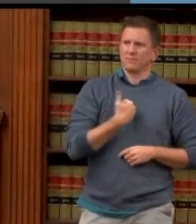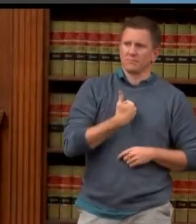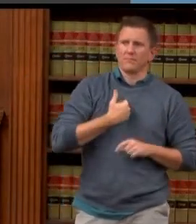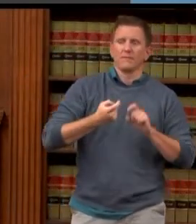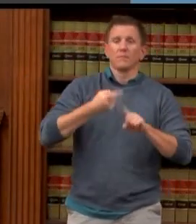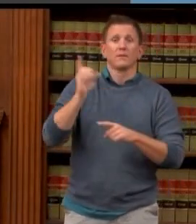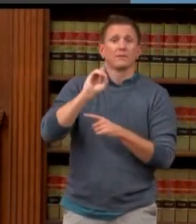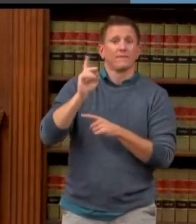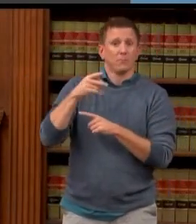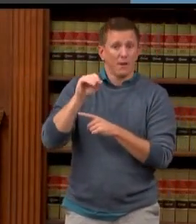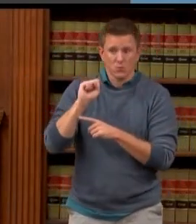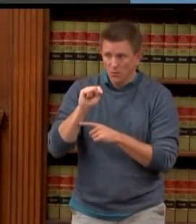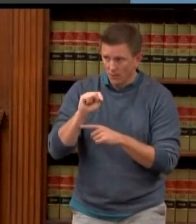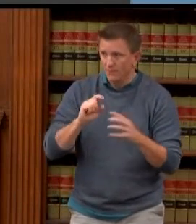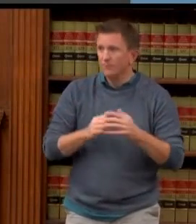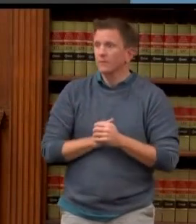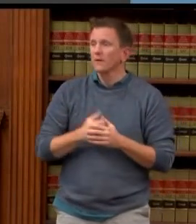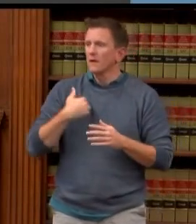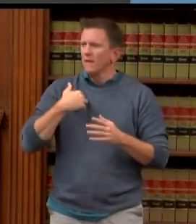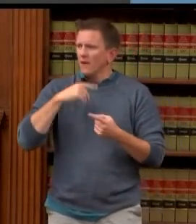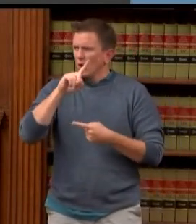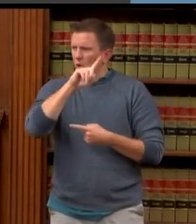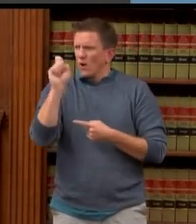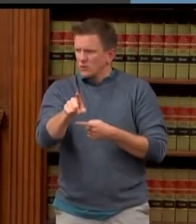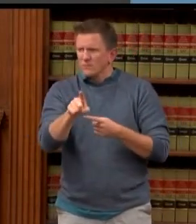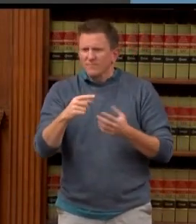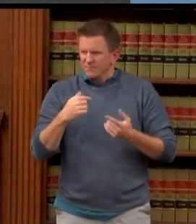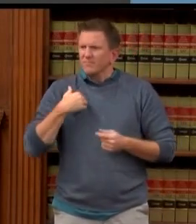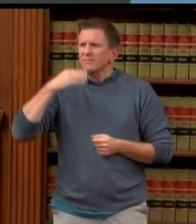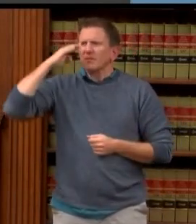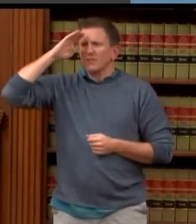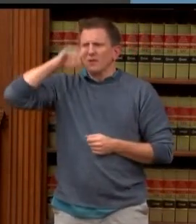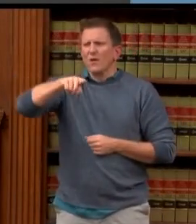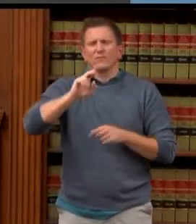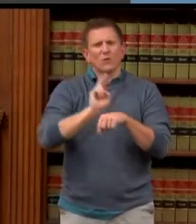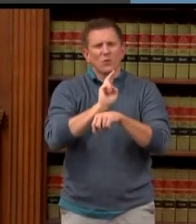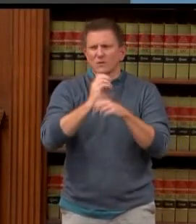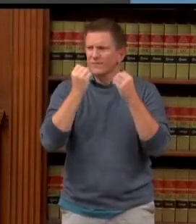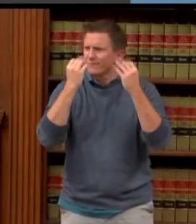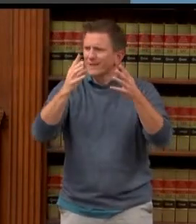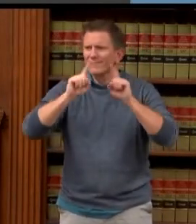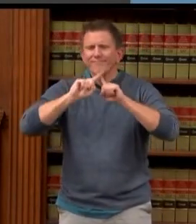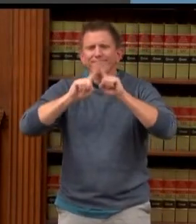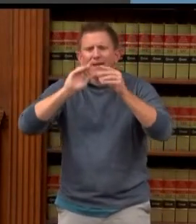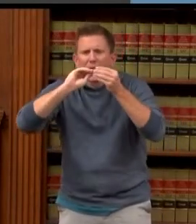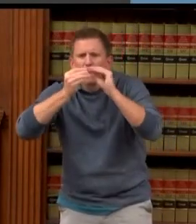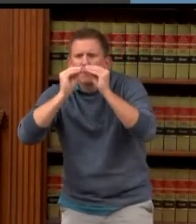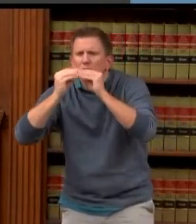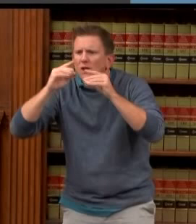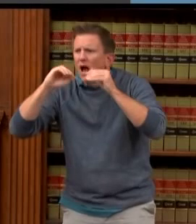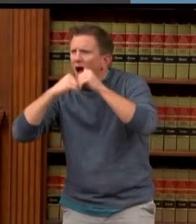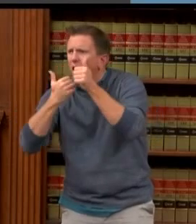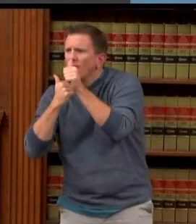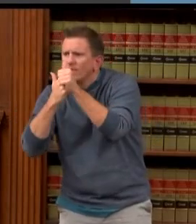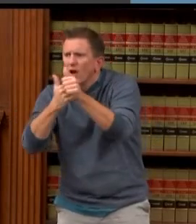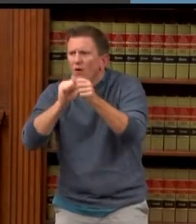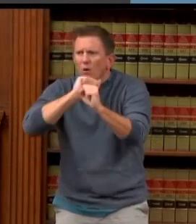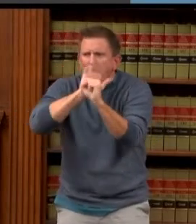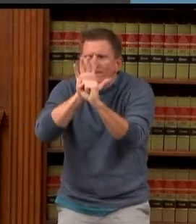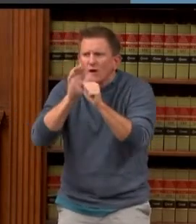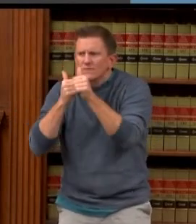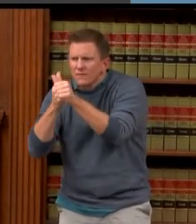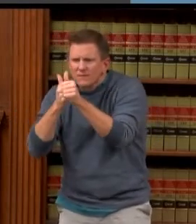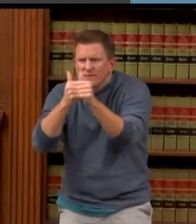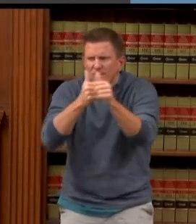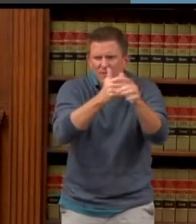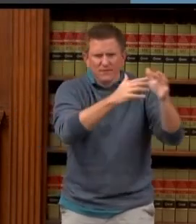for you. I know you use a lot of different metrics to measure what's going on or what level of restrictions the city needs to be using, but with a